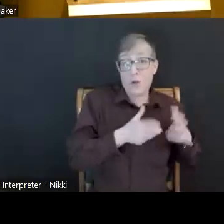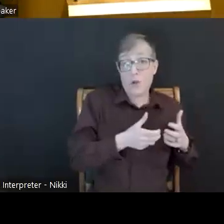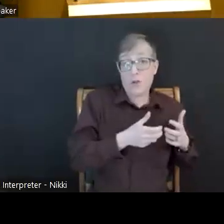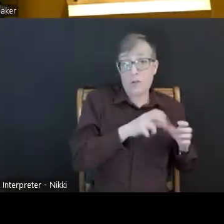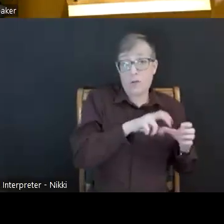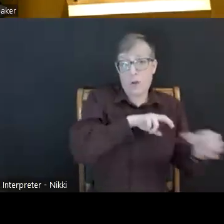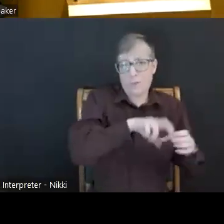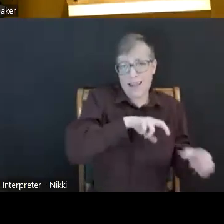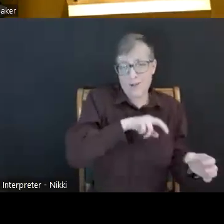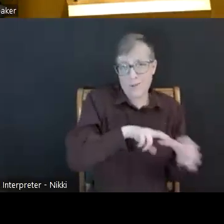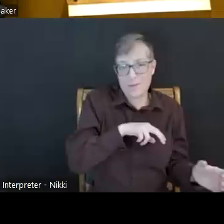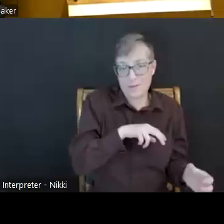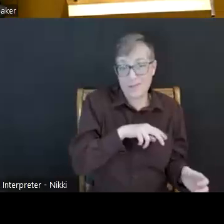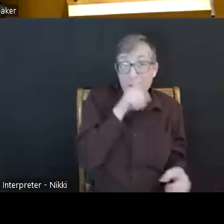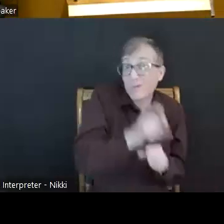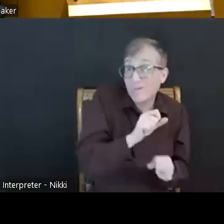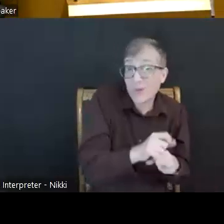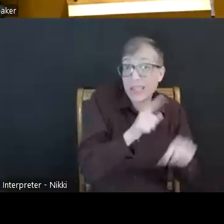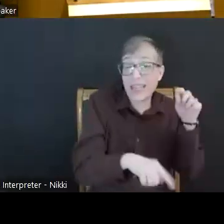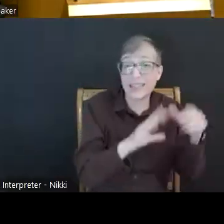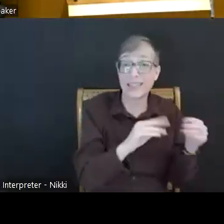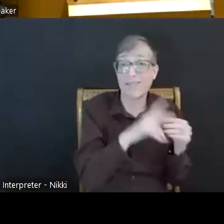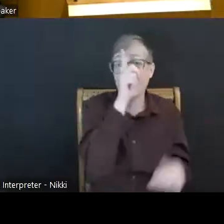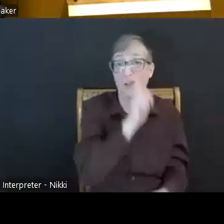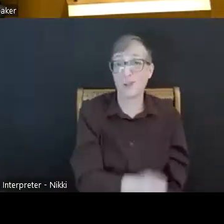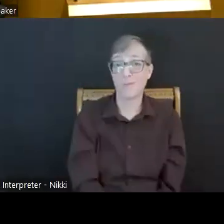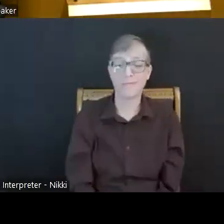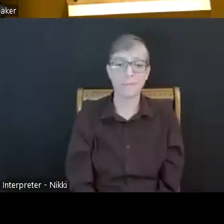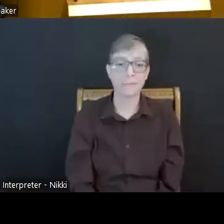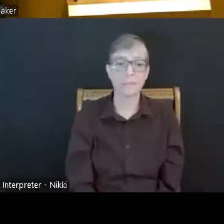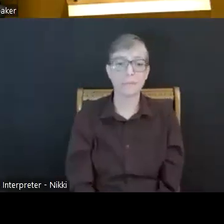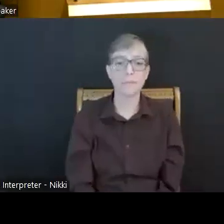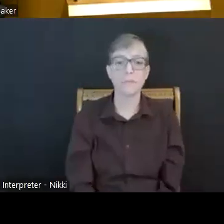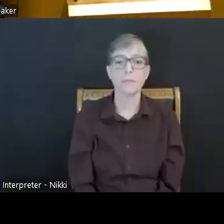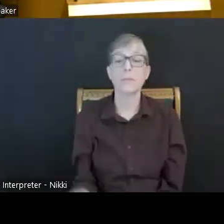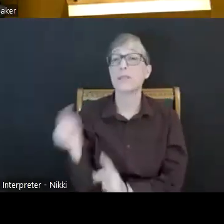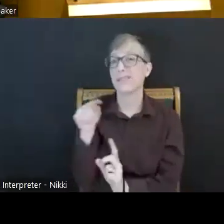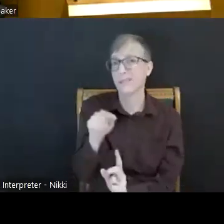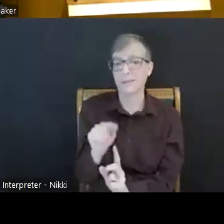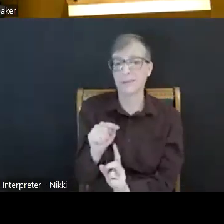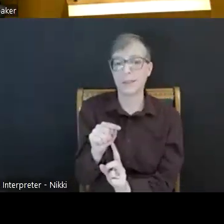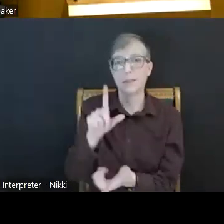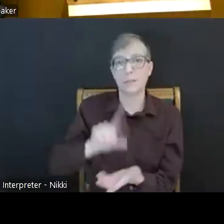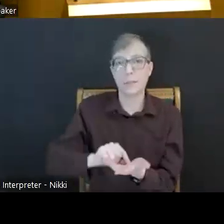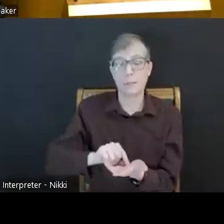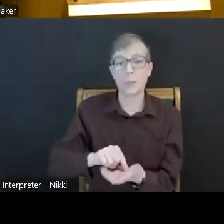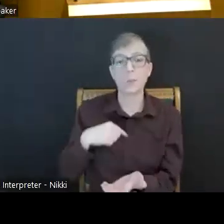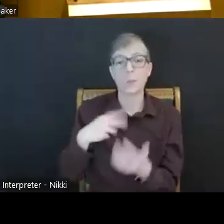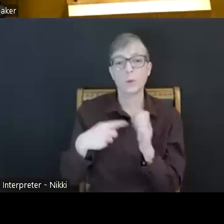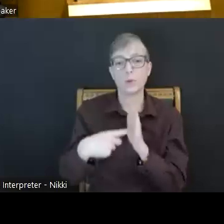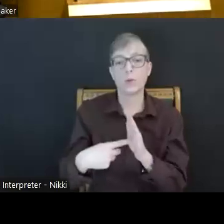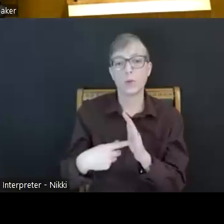when most people didn't even complete it. This paper, I wanted to show this because I was really excited when I read this back